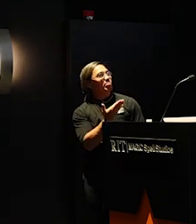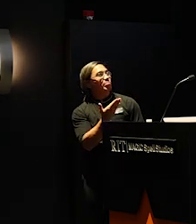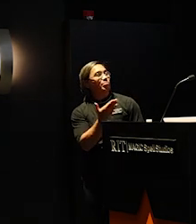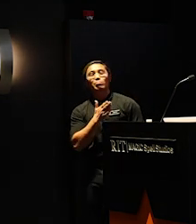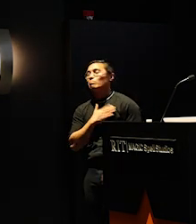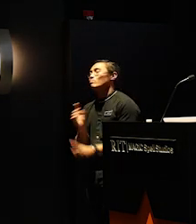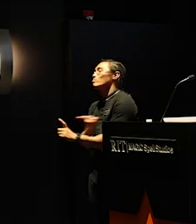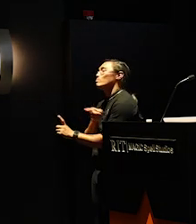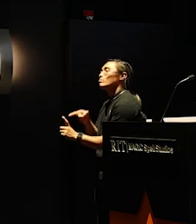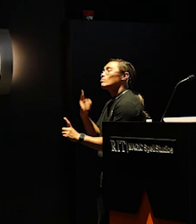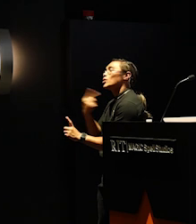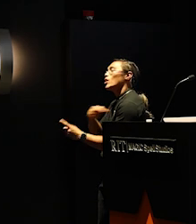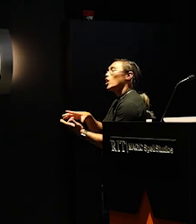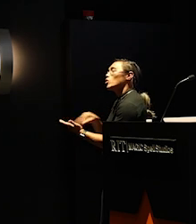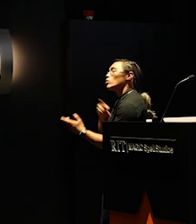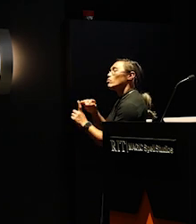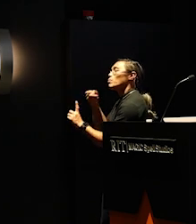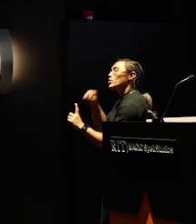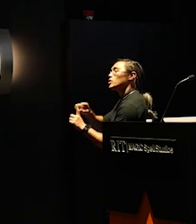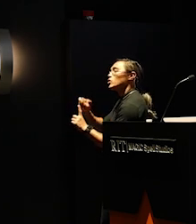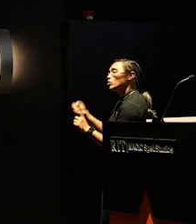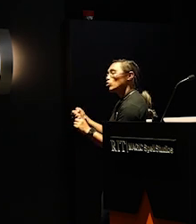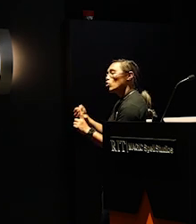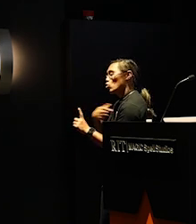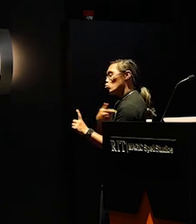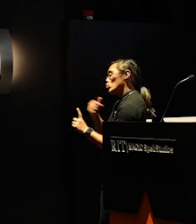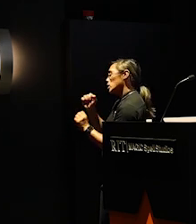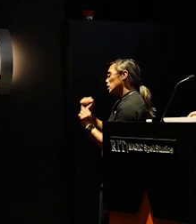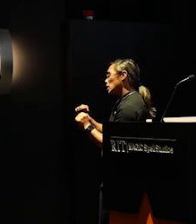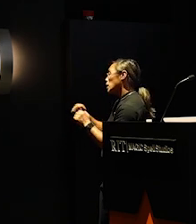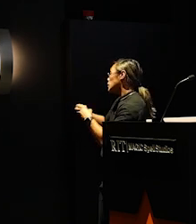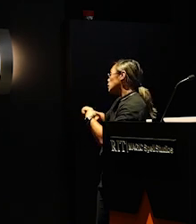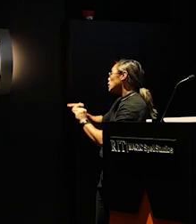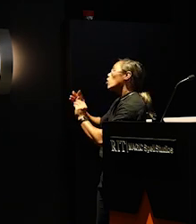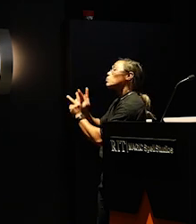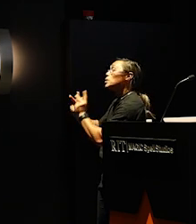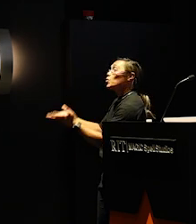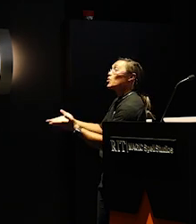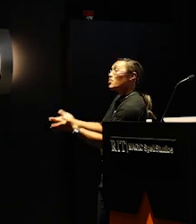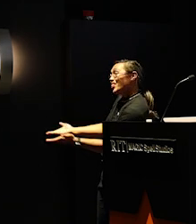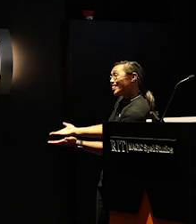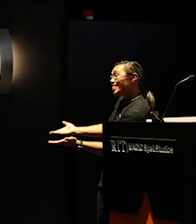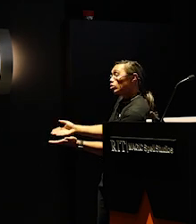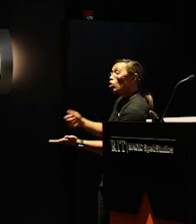people things. You can sell them bowling lanes, and you can sell them beers. But if you make them feel